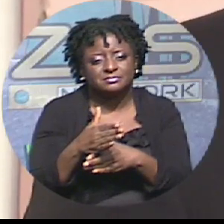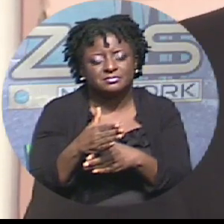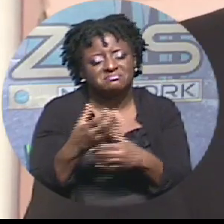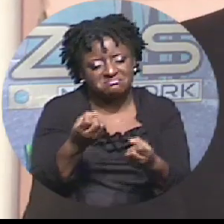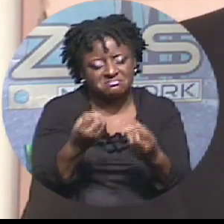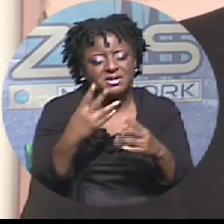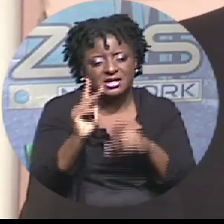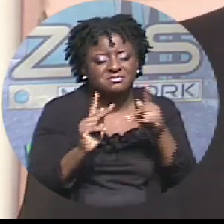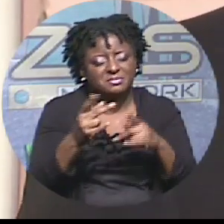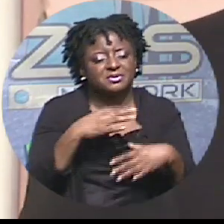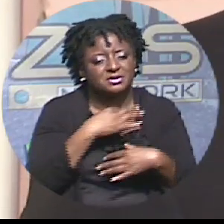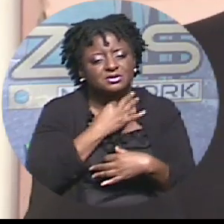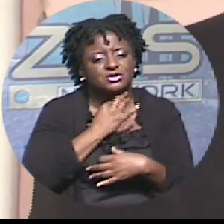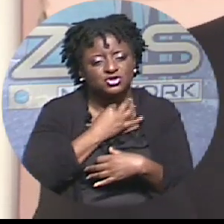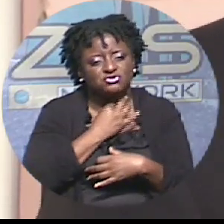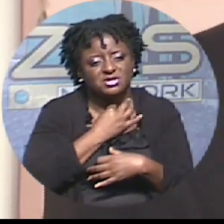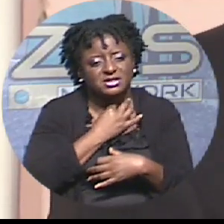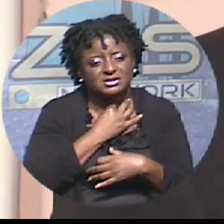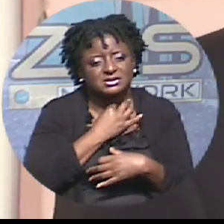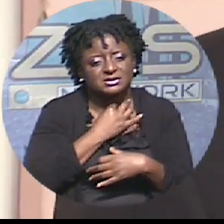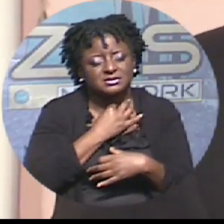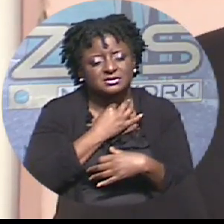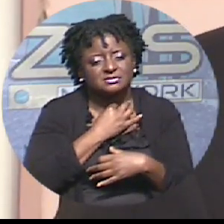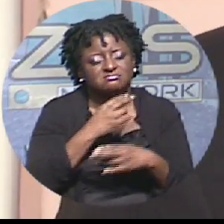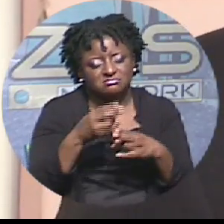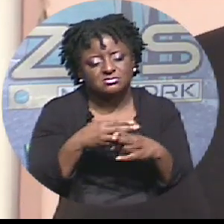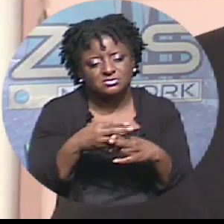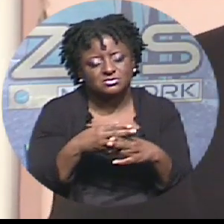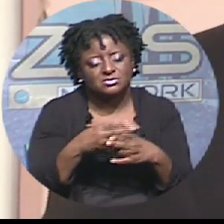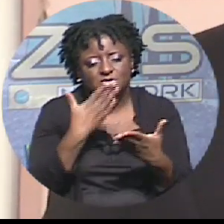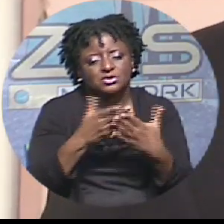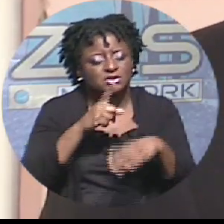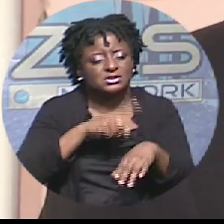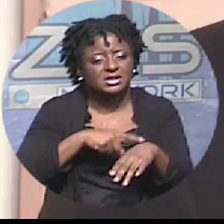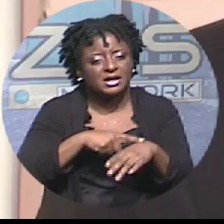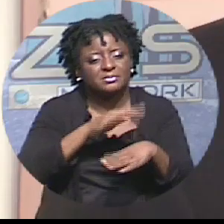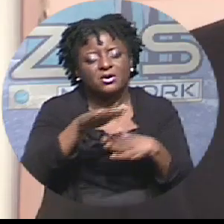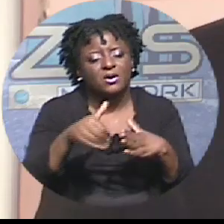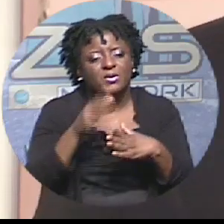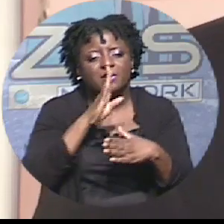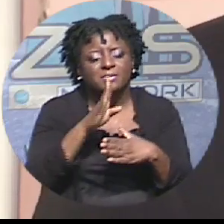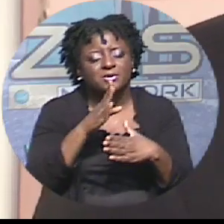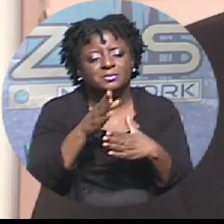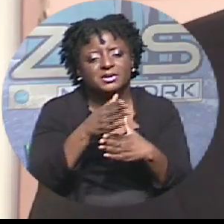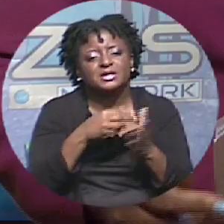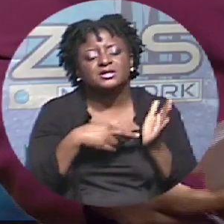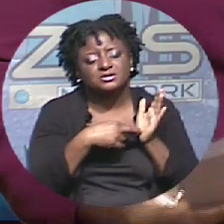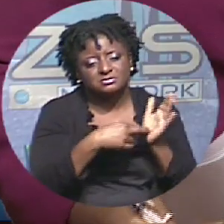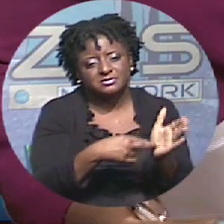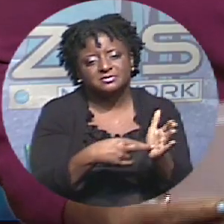curious. And so in due course, all will be revealed. That's as much as I can say right now.